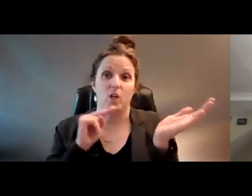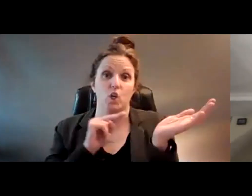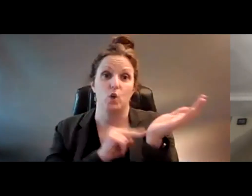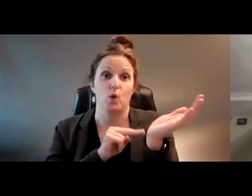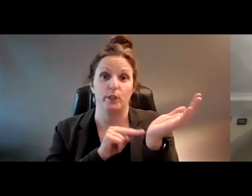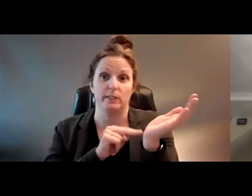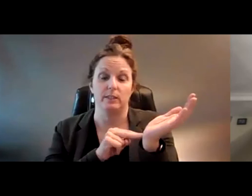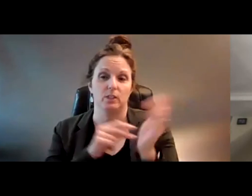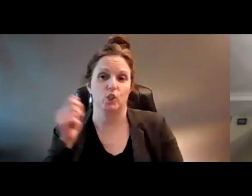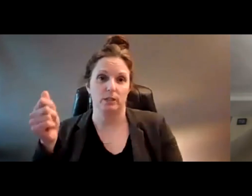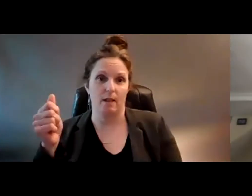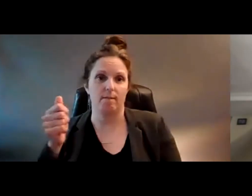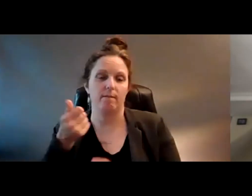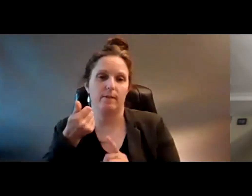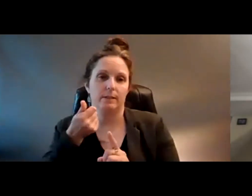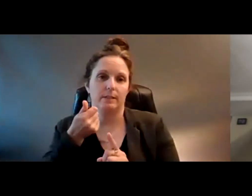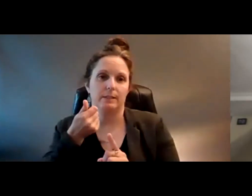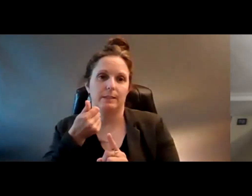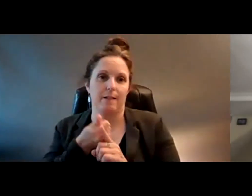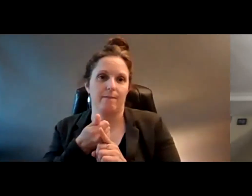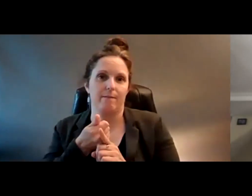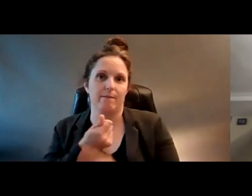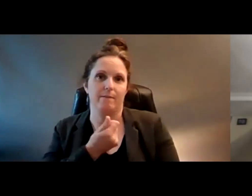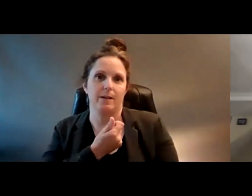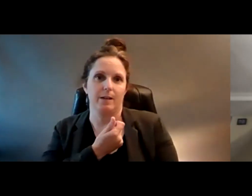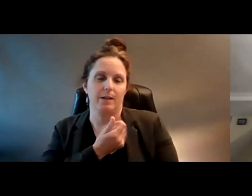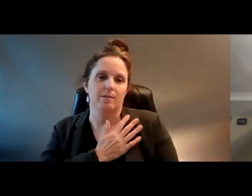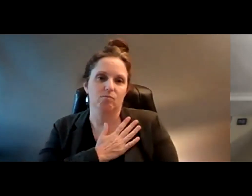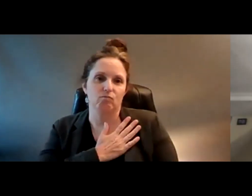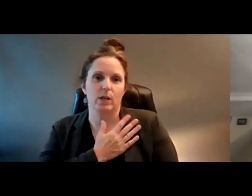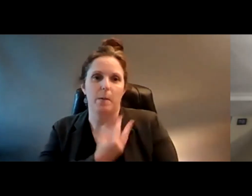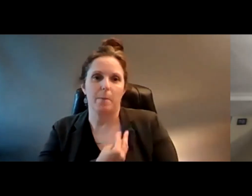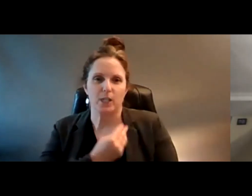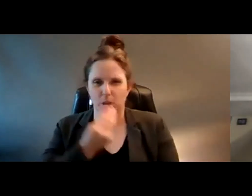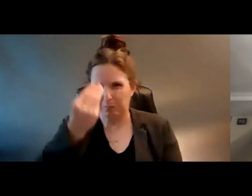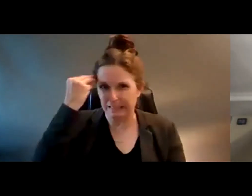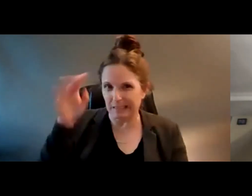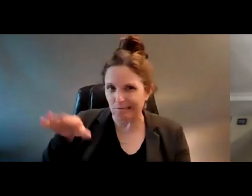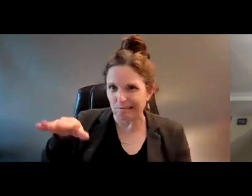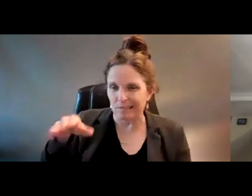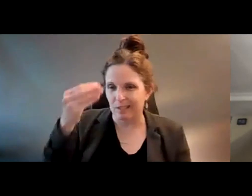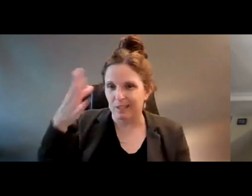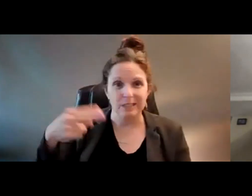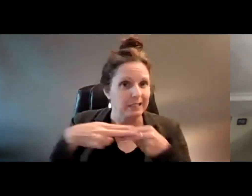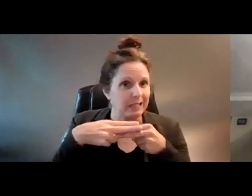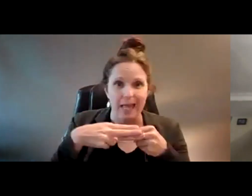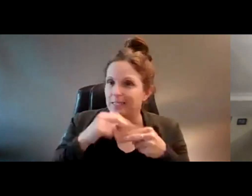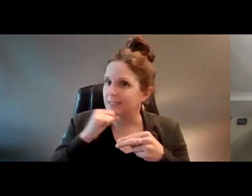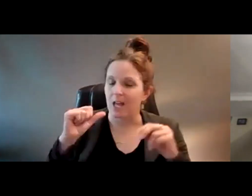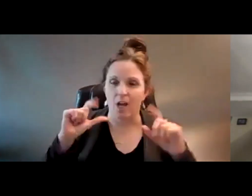she practices self-compassion. Hi, Daphne. Before you do that, just so you know, your slides are no longer